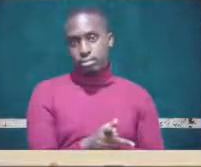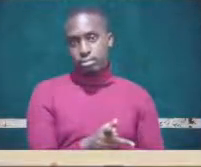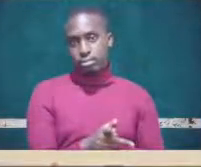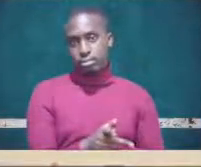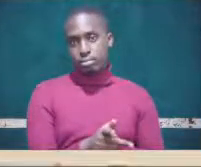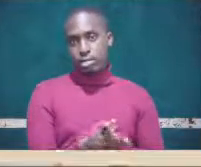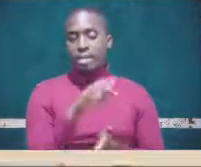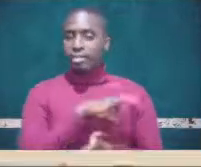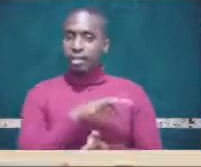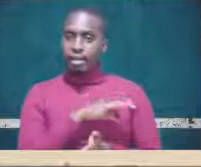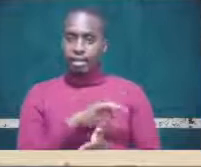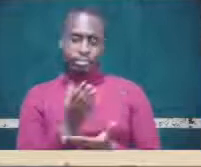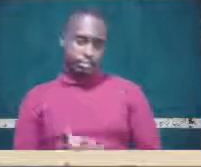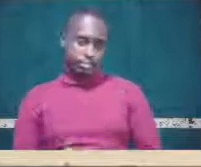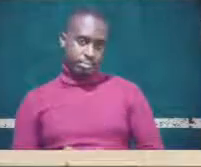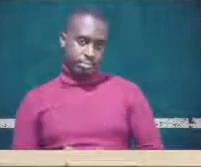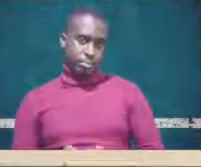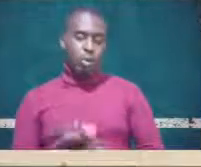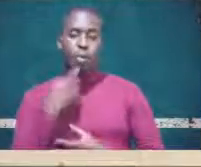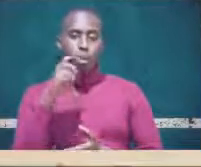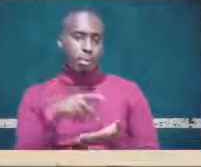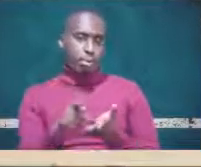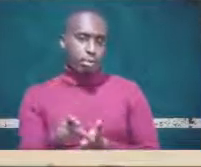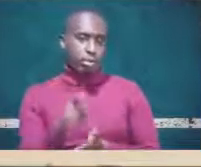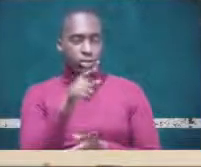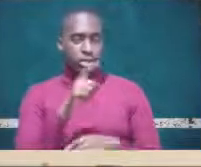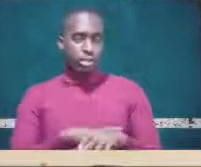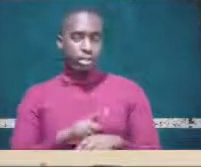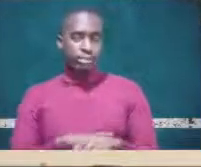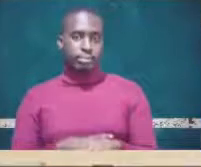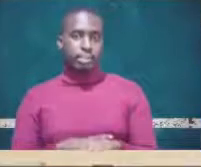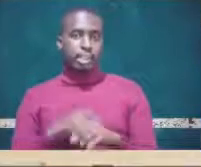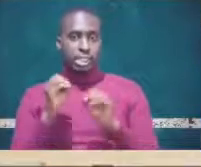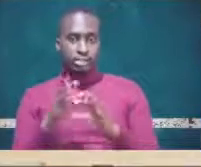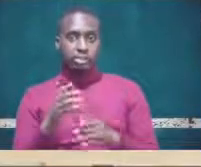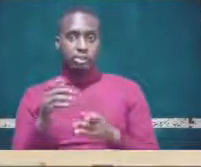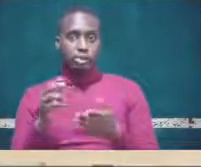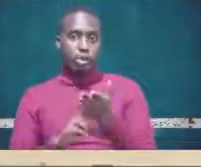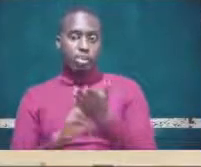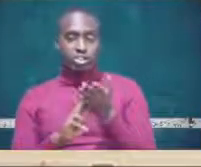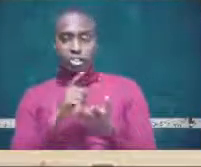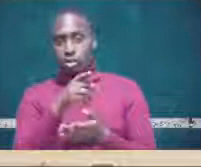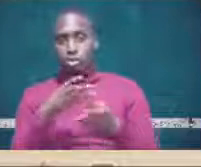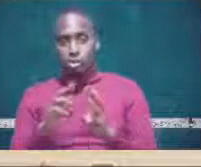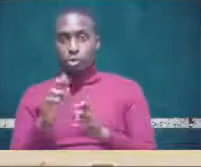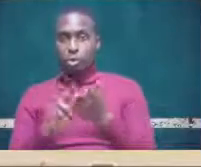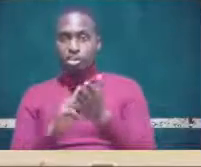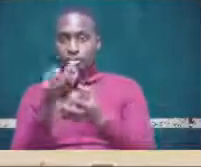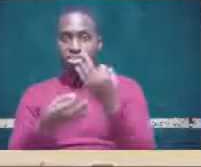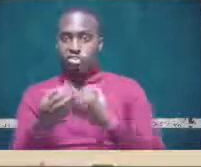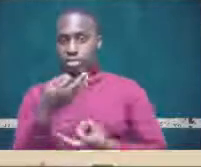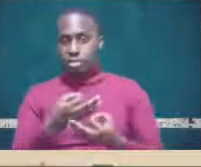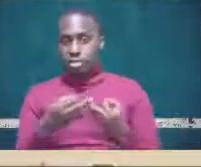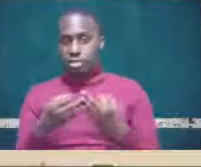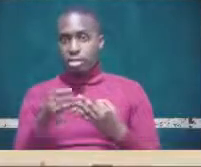The salaries and wages, they must be paid. So the size of wage bill, when you adopt capital-intensive technology or use of